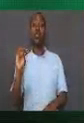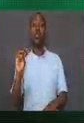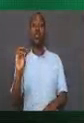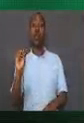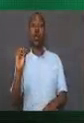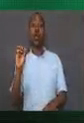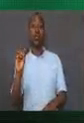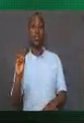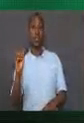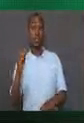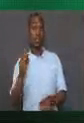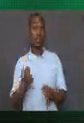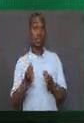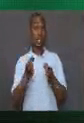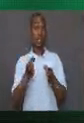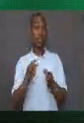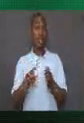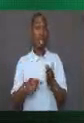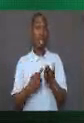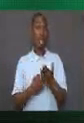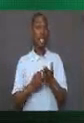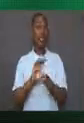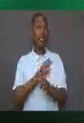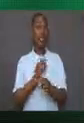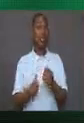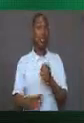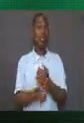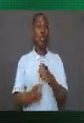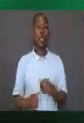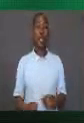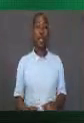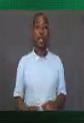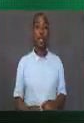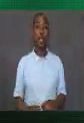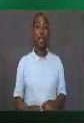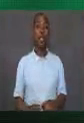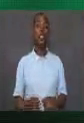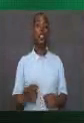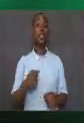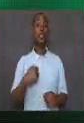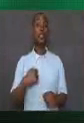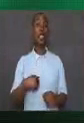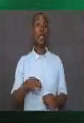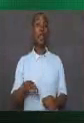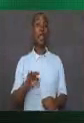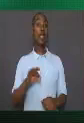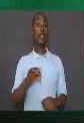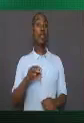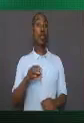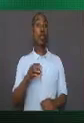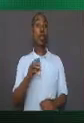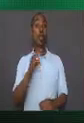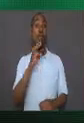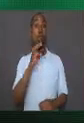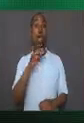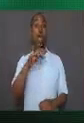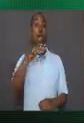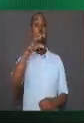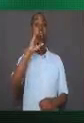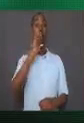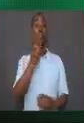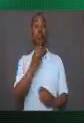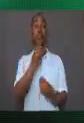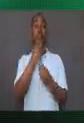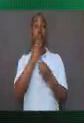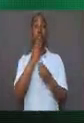our cells or even destroy them. We gain water when we drink and eat, and we